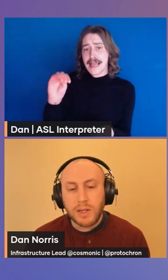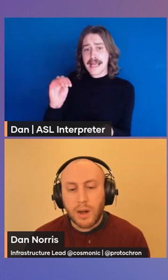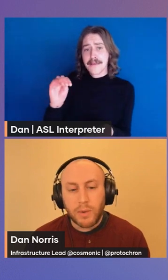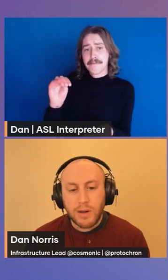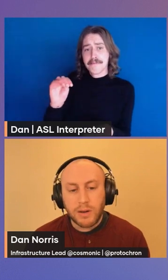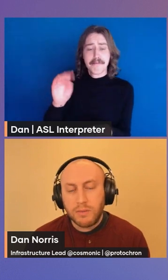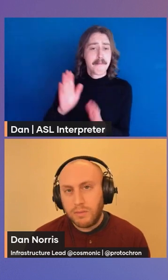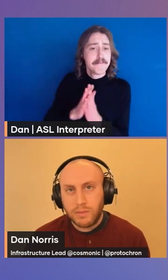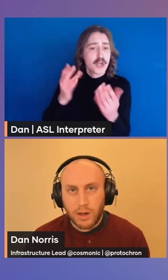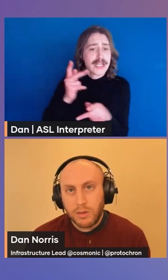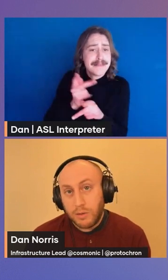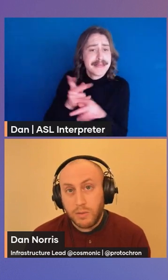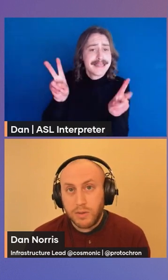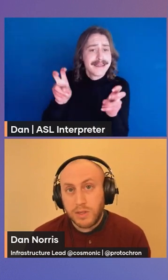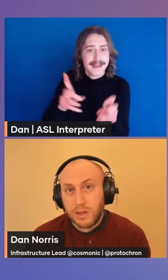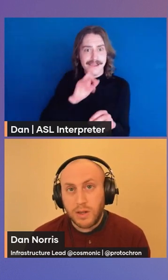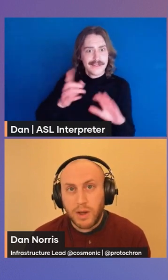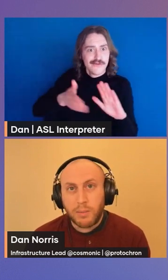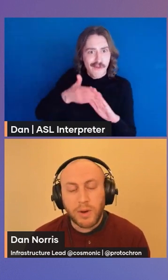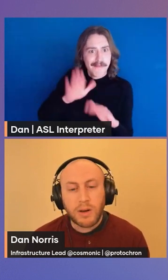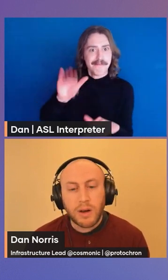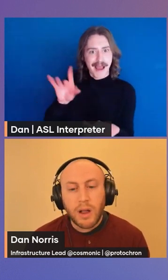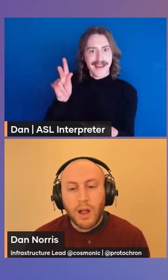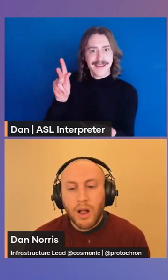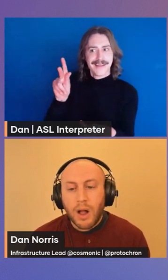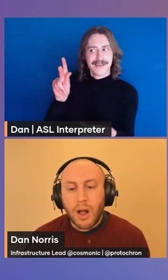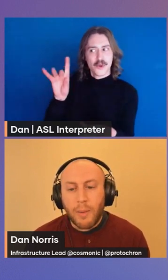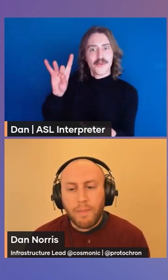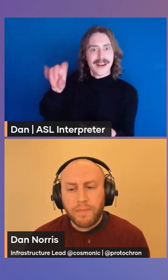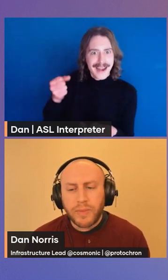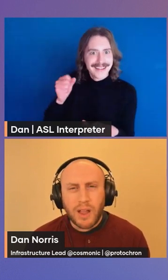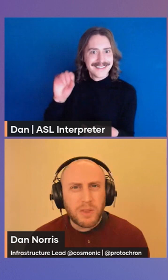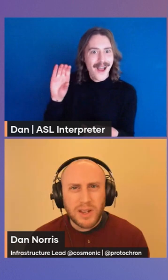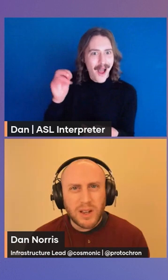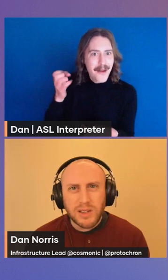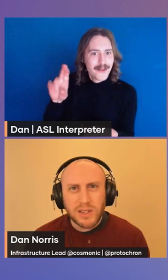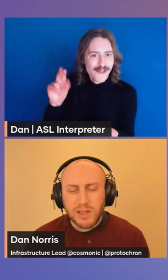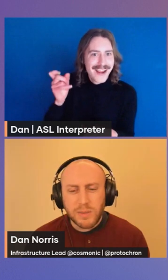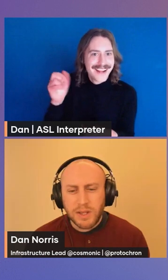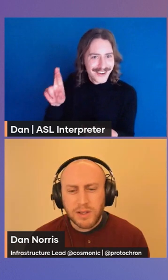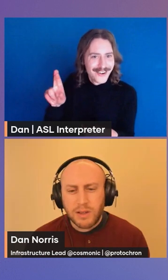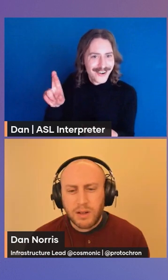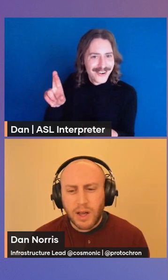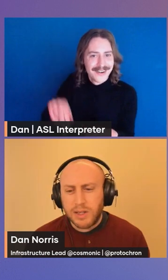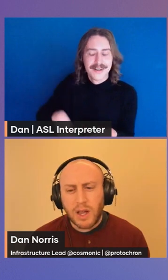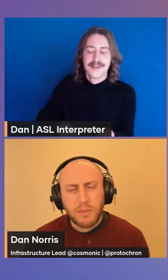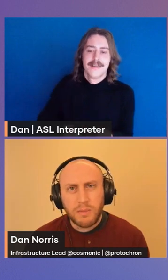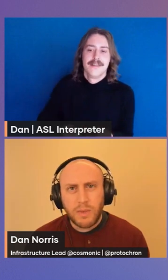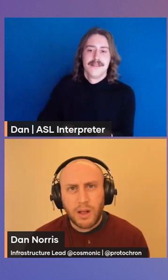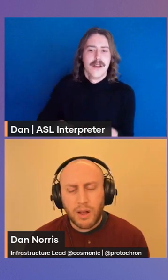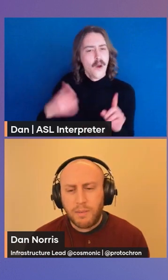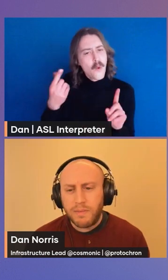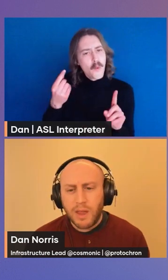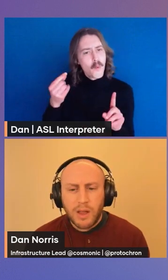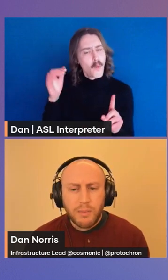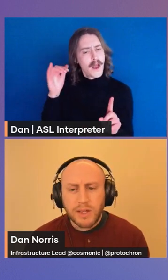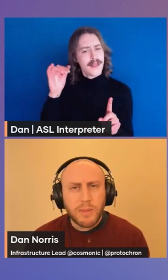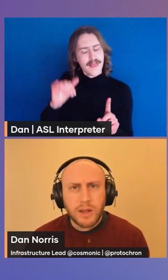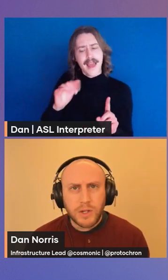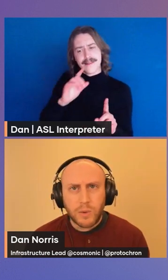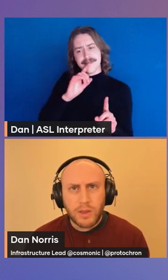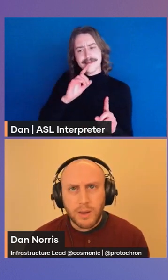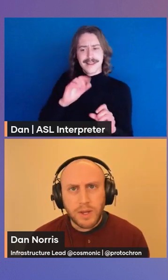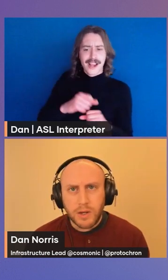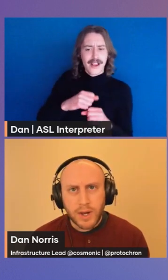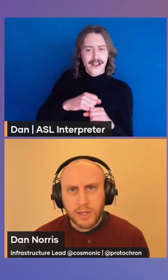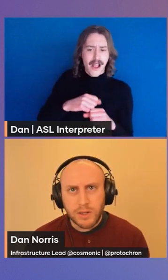Kubernetes operator called the Cilium operator. And what that does is it spends a lot of time basically making